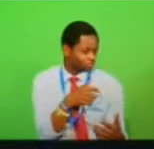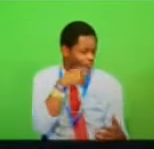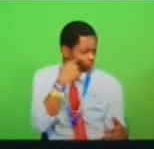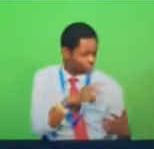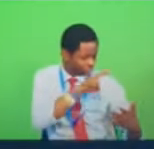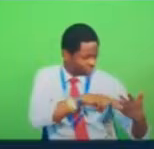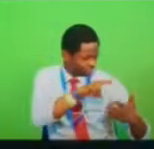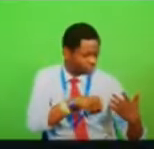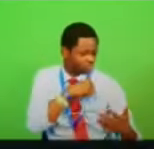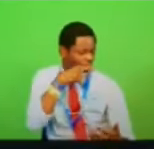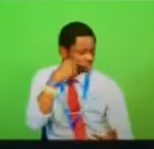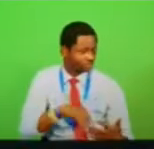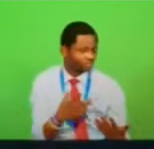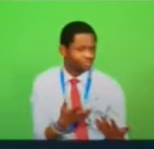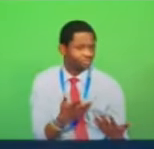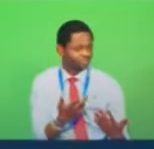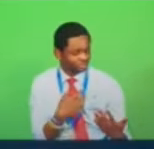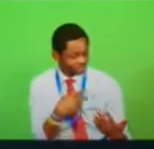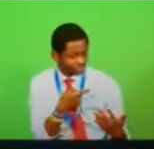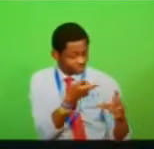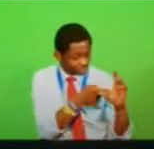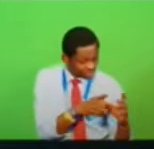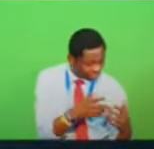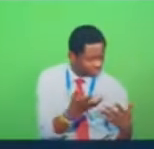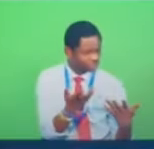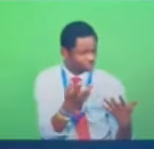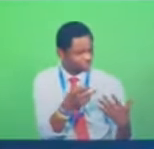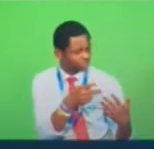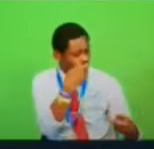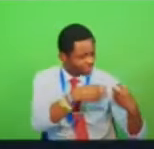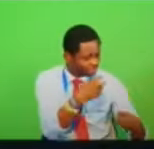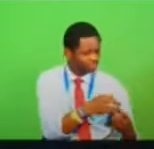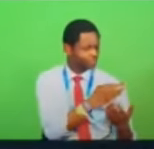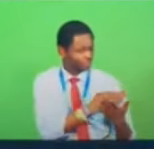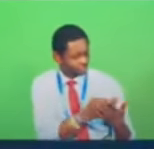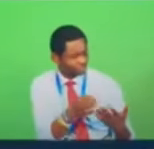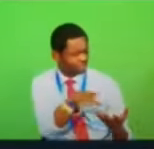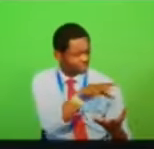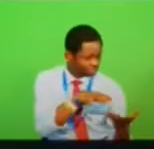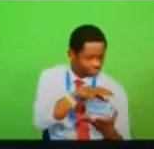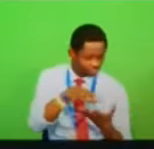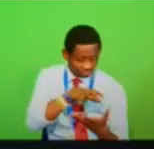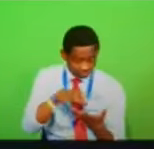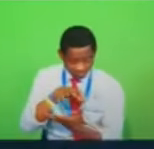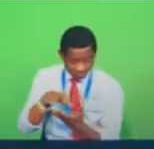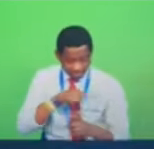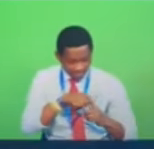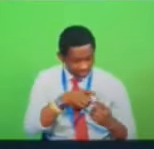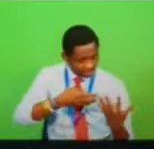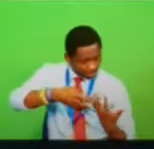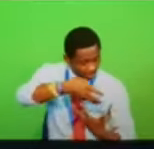see a background of chaos, a background of failure, a background of mess. But in the midst of pathetic